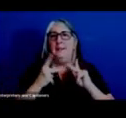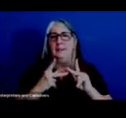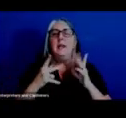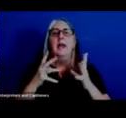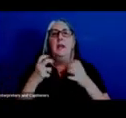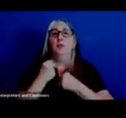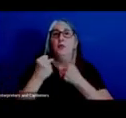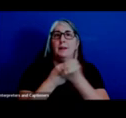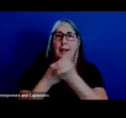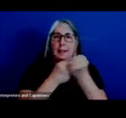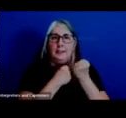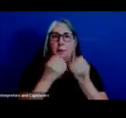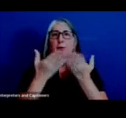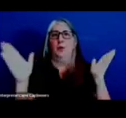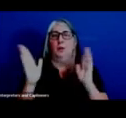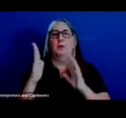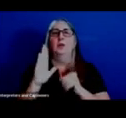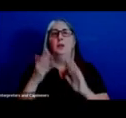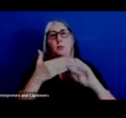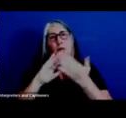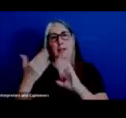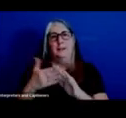communities. Lionel, welcome.